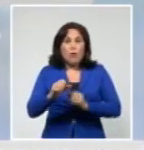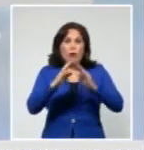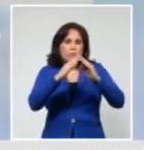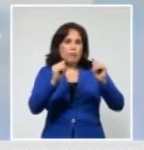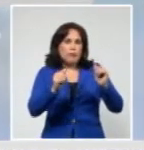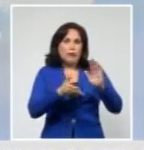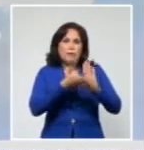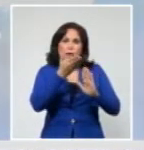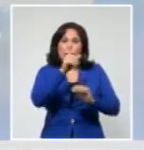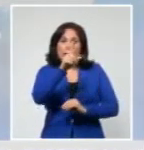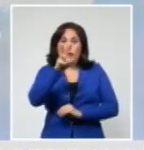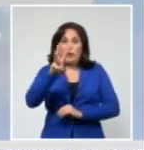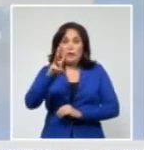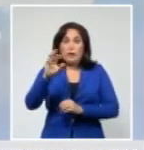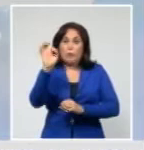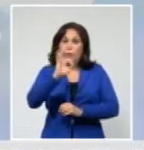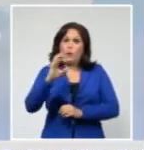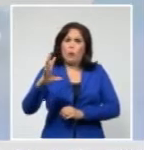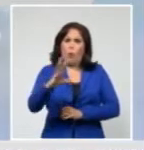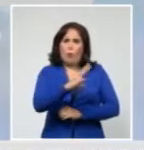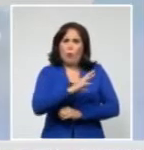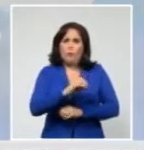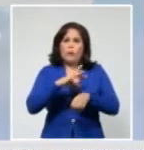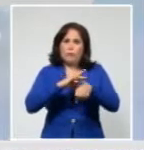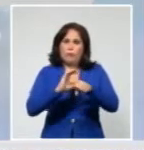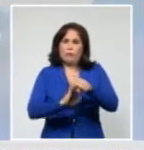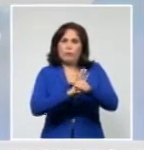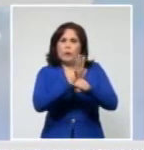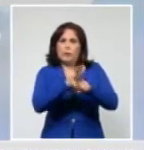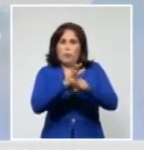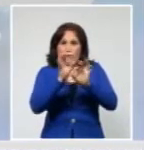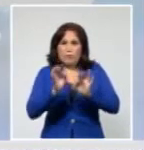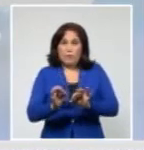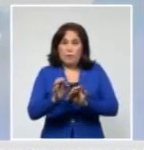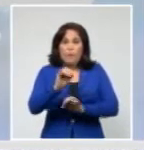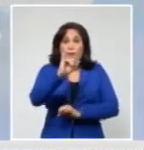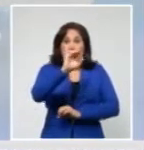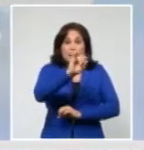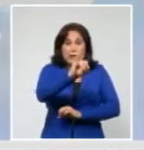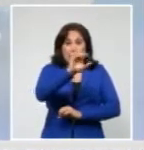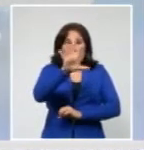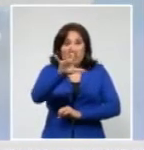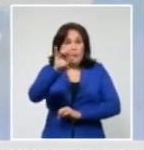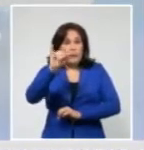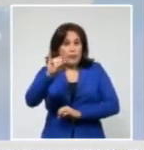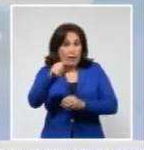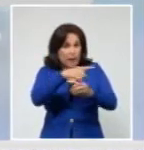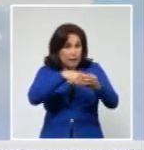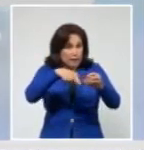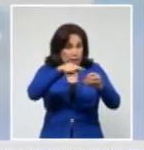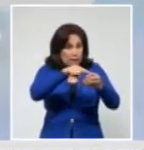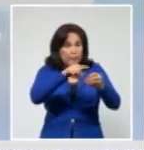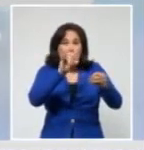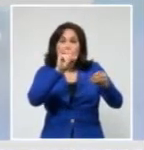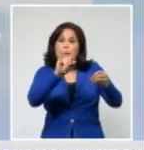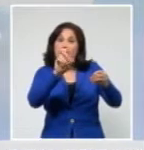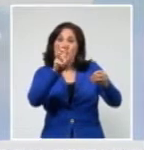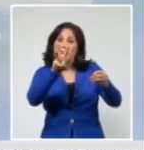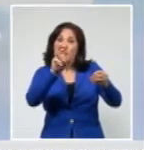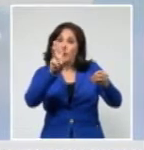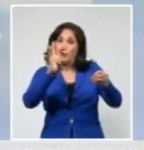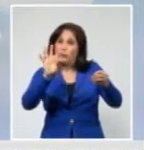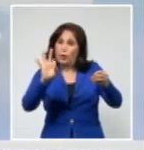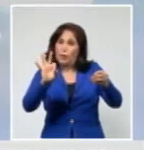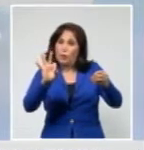were discharged from hospital, 29 in Havana, 5 in Ciego de Ávila, and 1 in